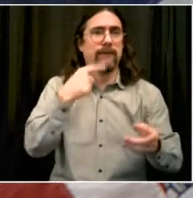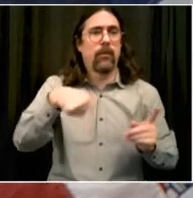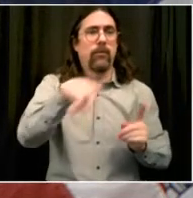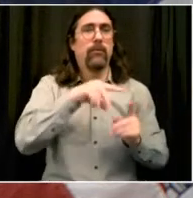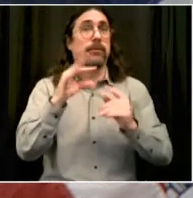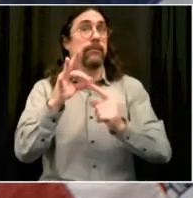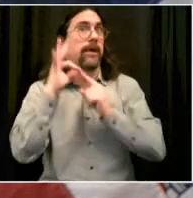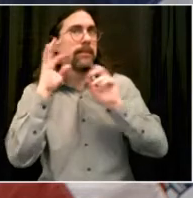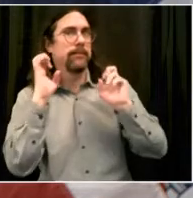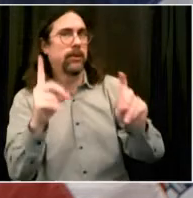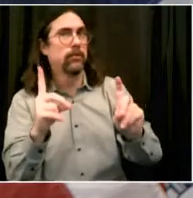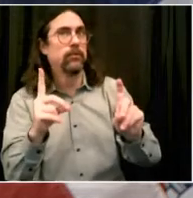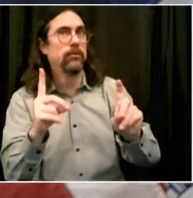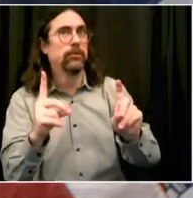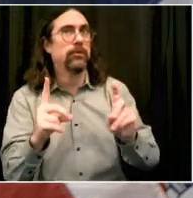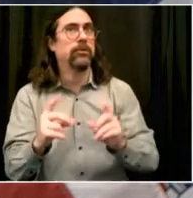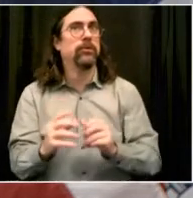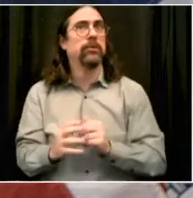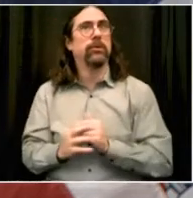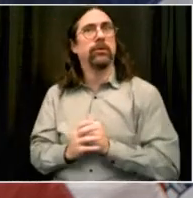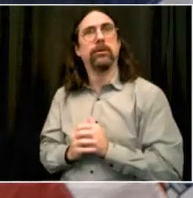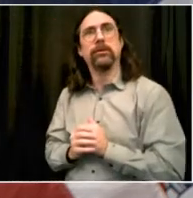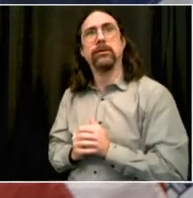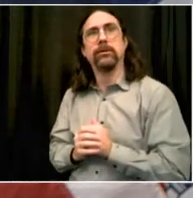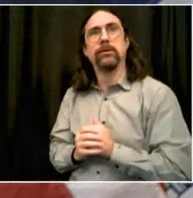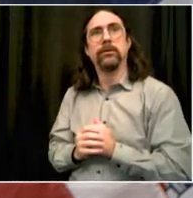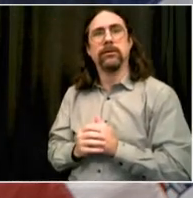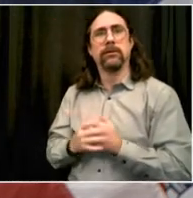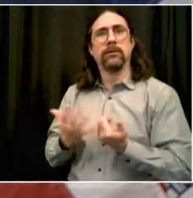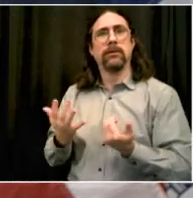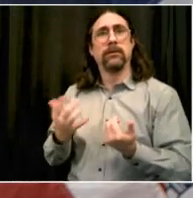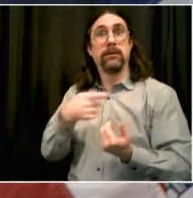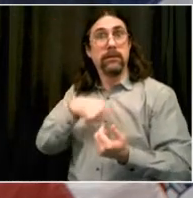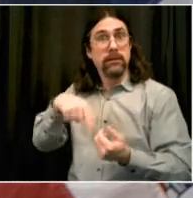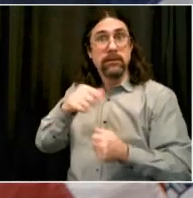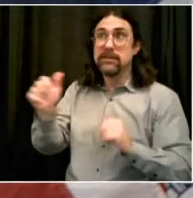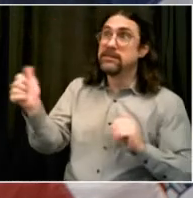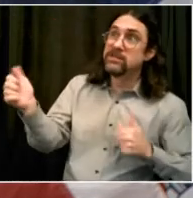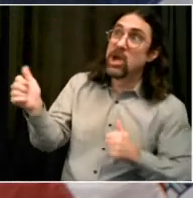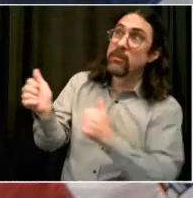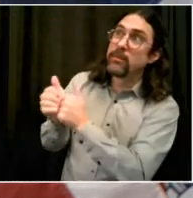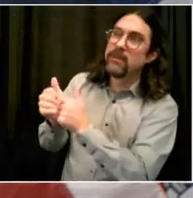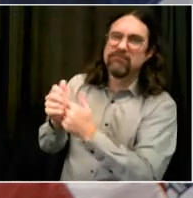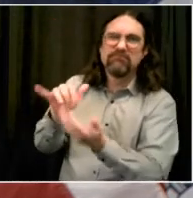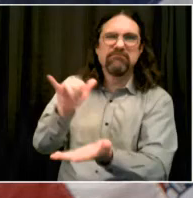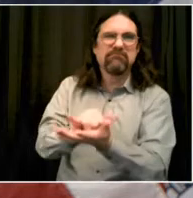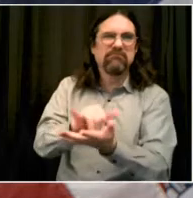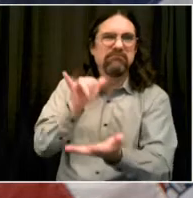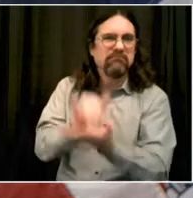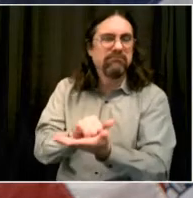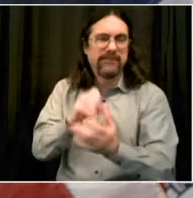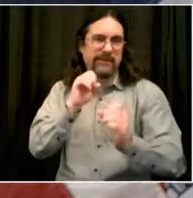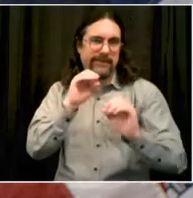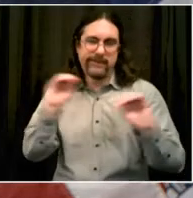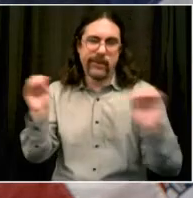log jammed and it would kind of be overwhelmed by all the people filing complaints. What they're seeking is kind